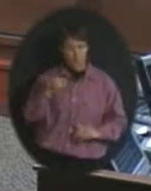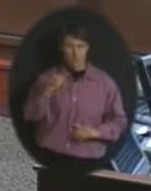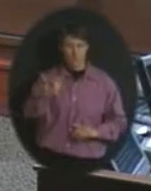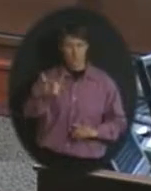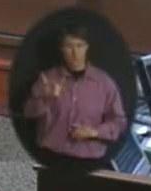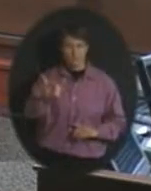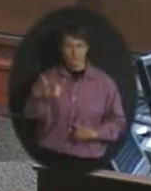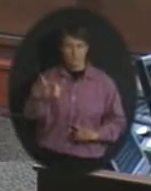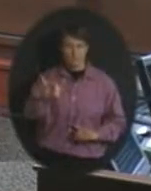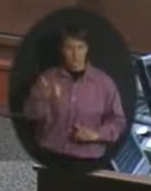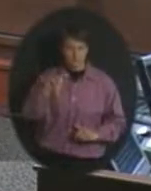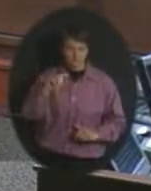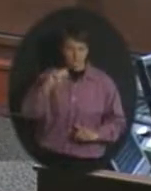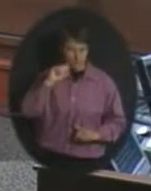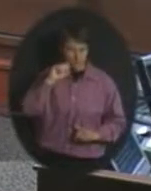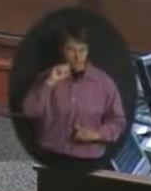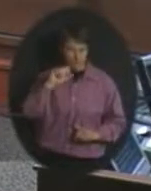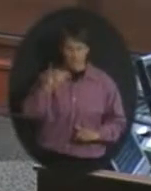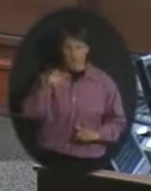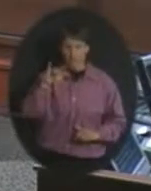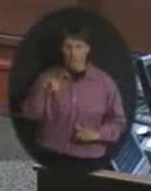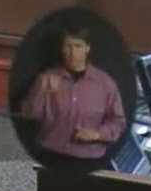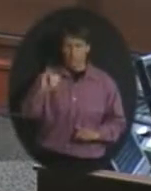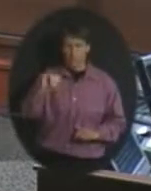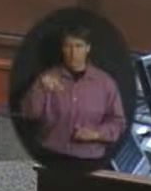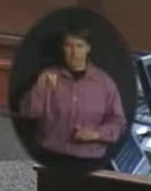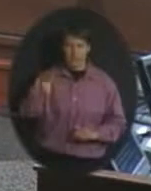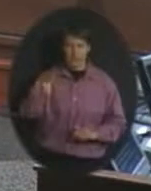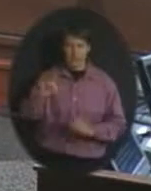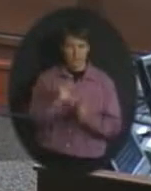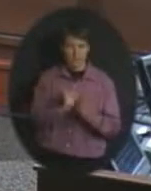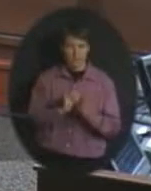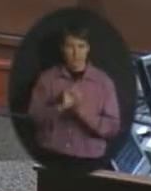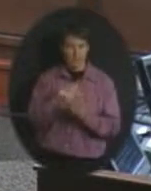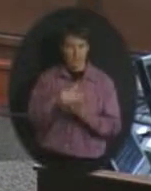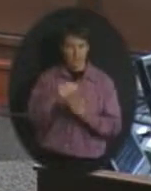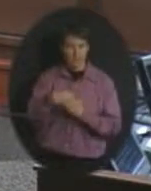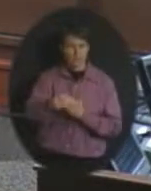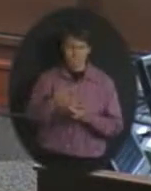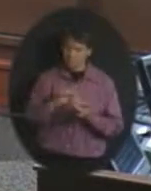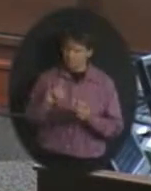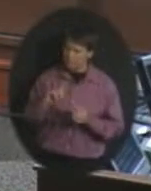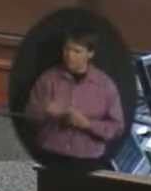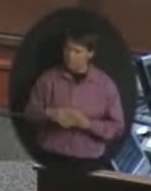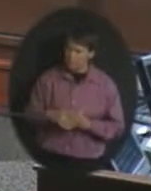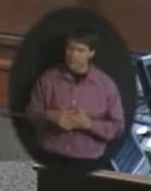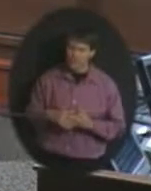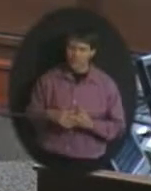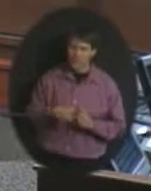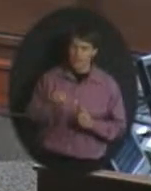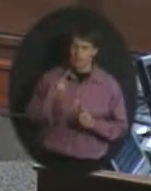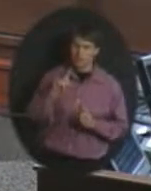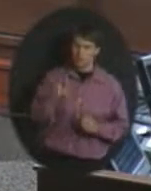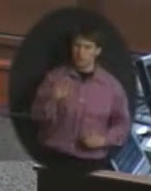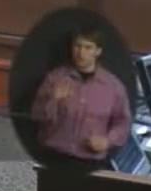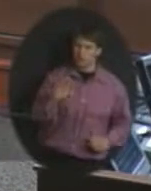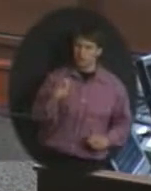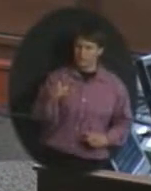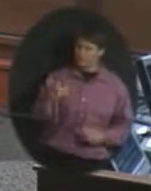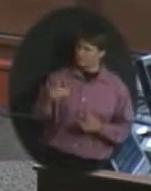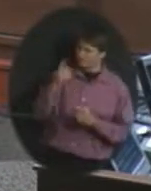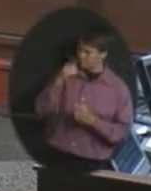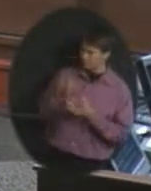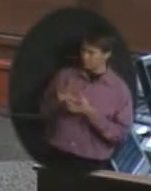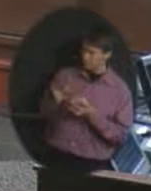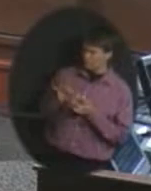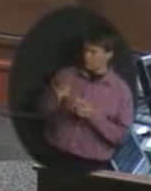6.08, Apple iPad purchase. Comments or questions? Can we get a little bit of an update of, because this is the